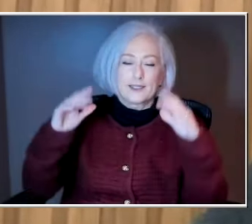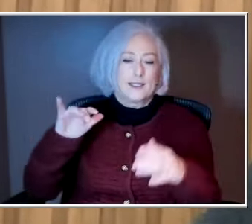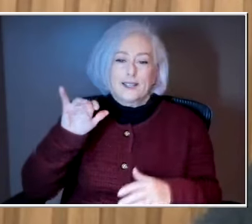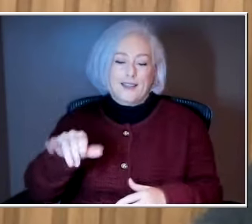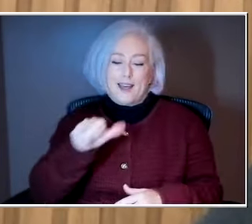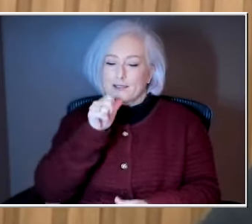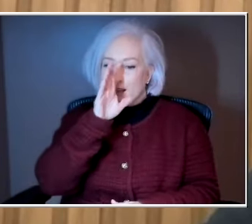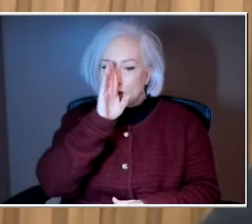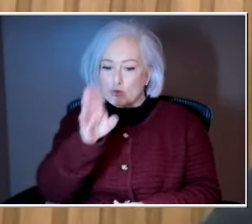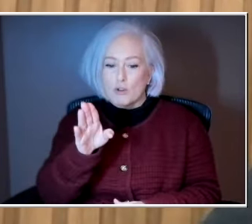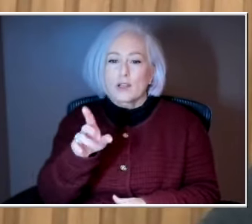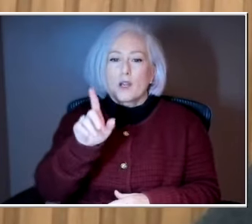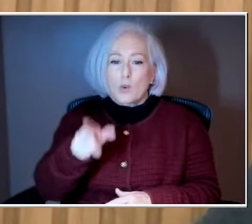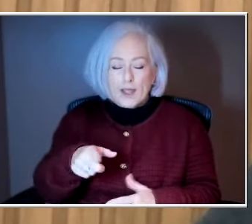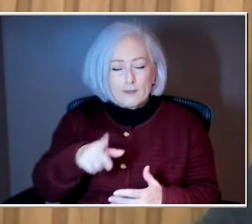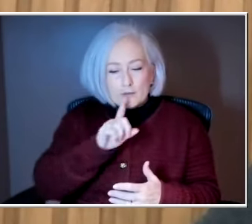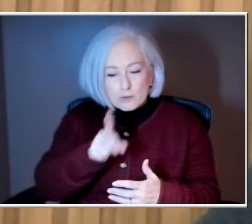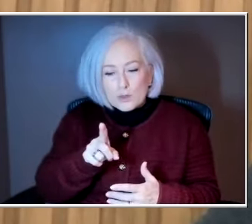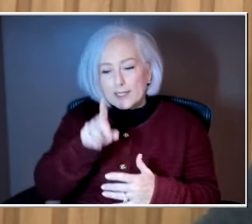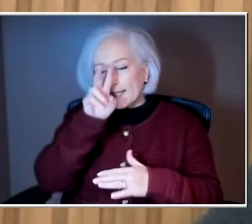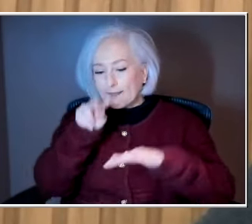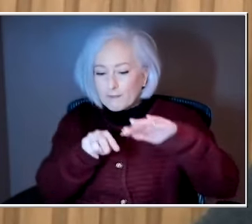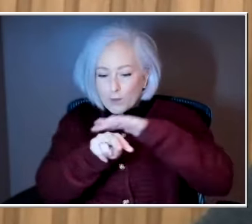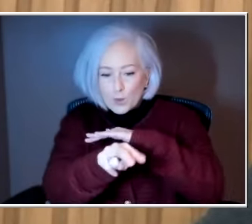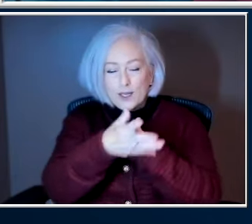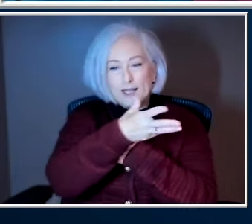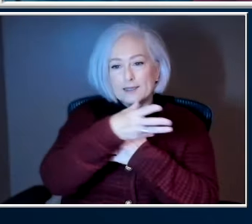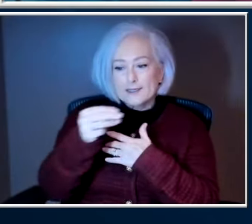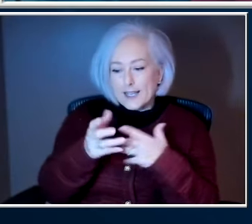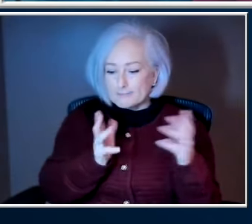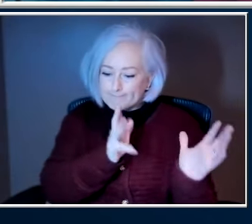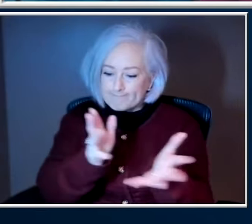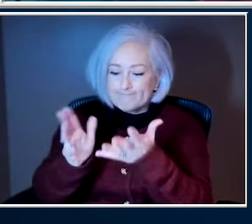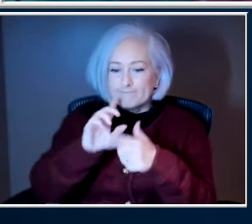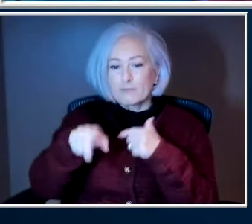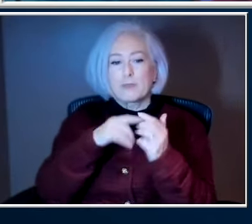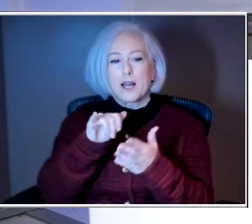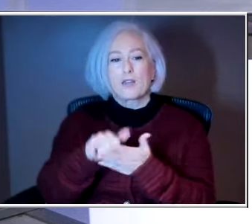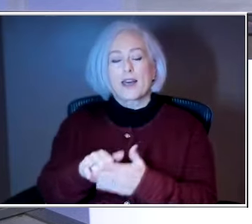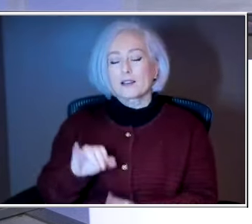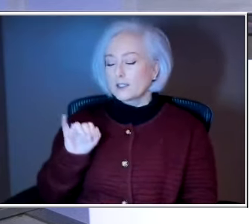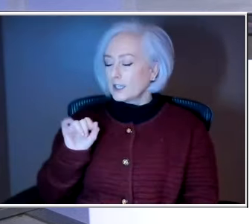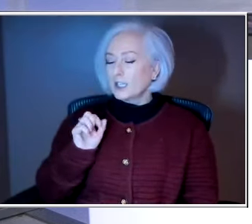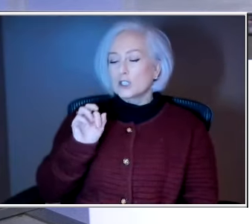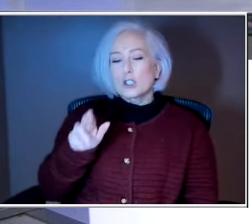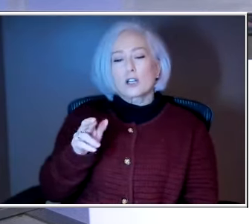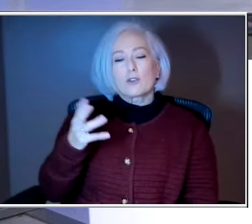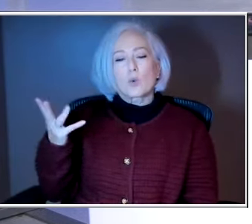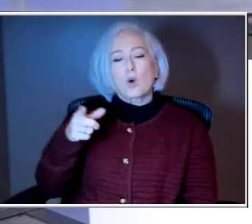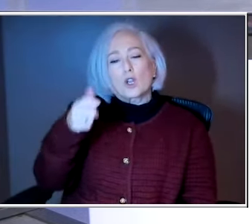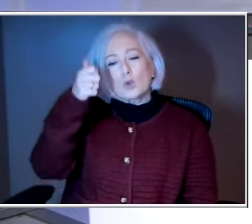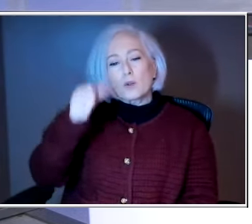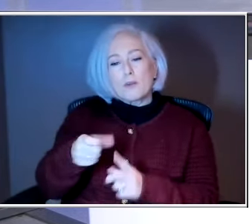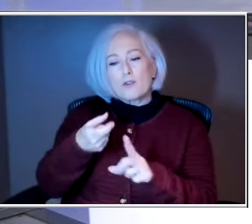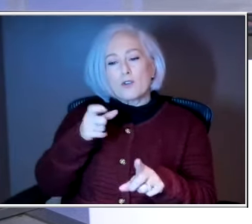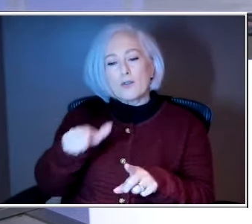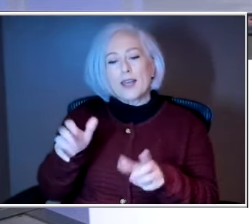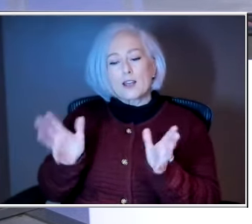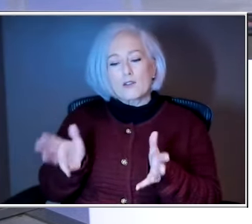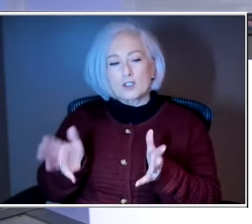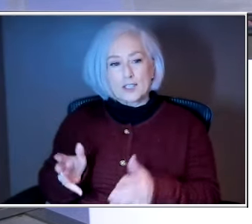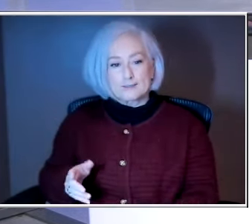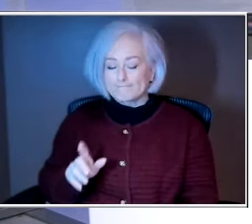of support that we try to forecast throughout the entire process. Jennifer, what do you remember from those conversations with Dr. Rhodes? Totally exactly what she's talking